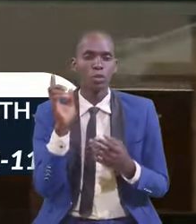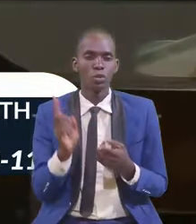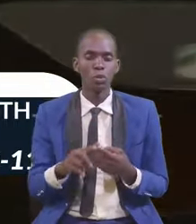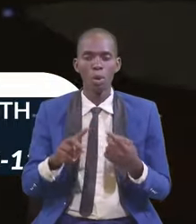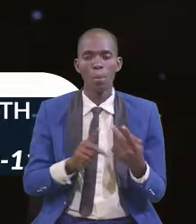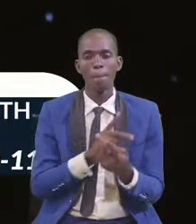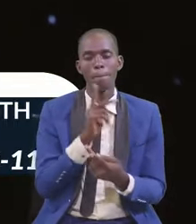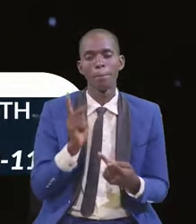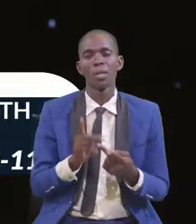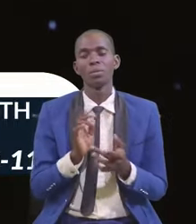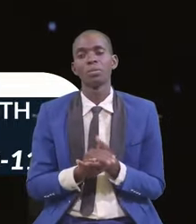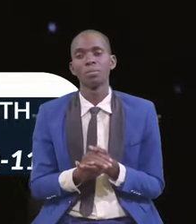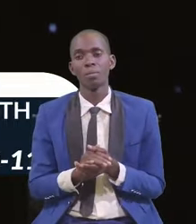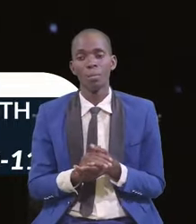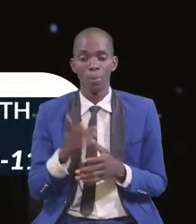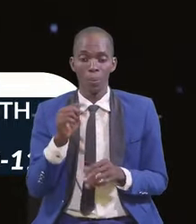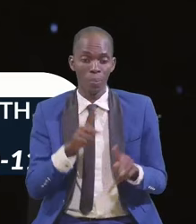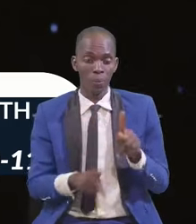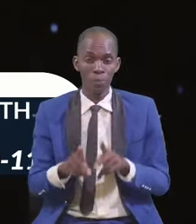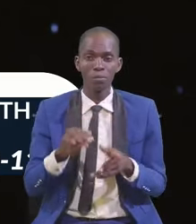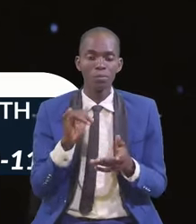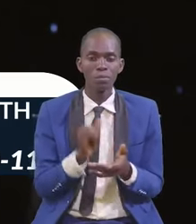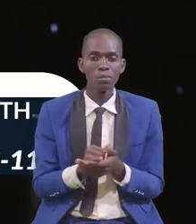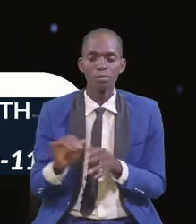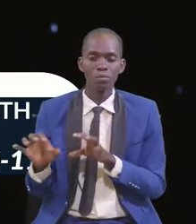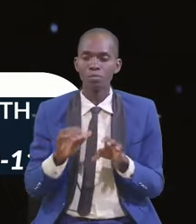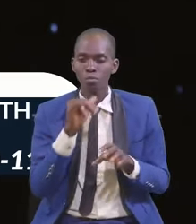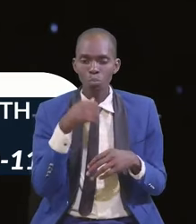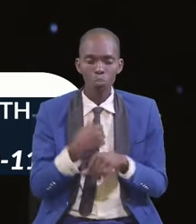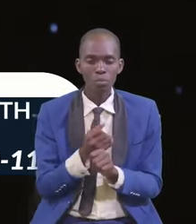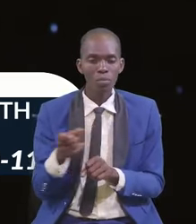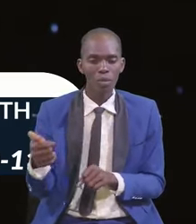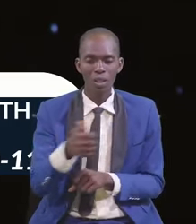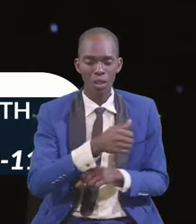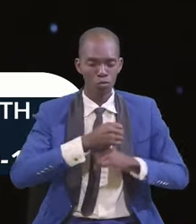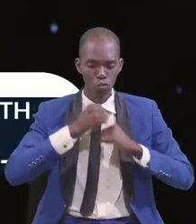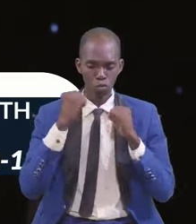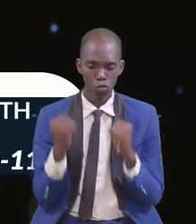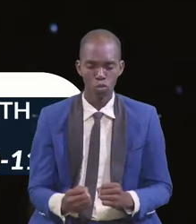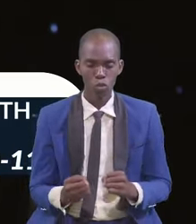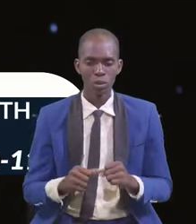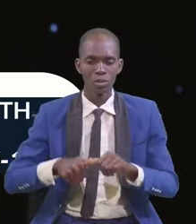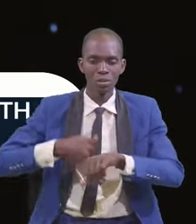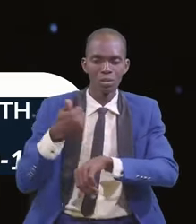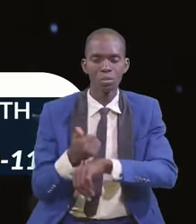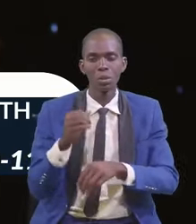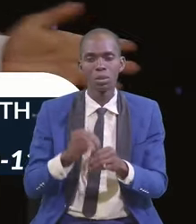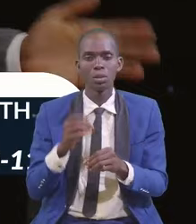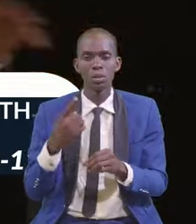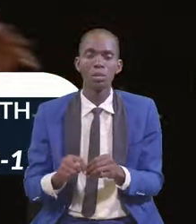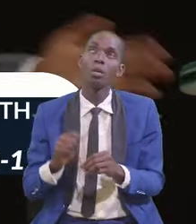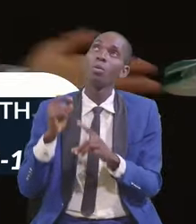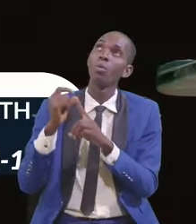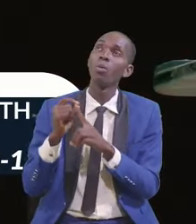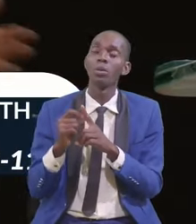people that do not get thems grounded established in the word that